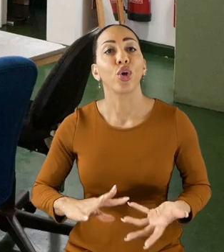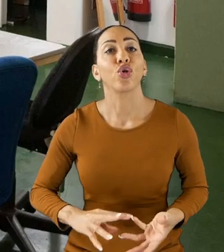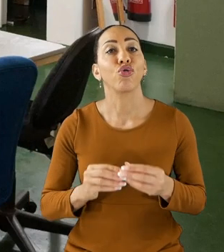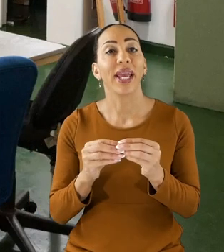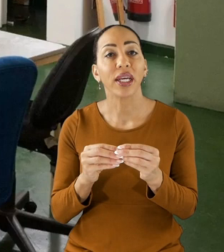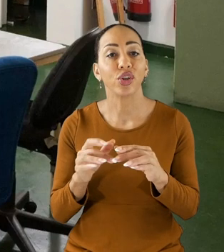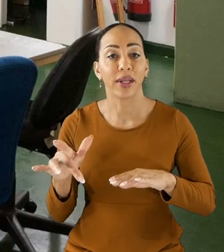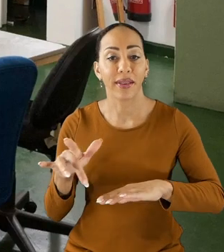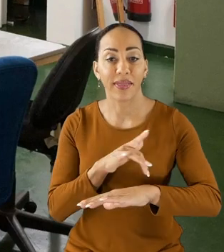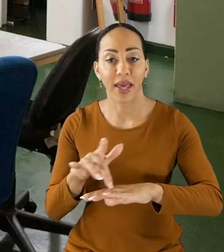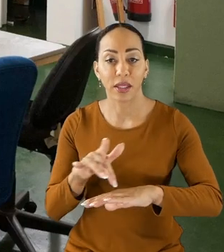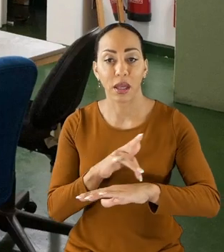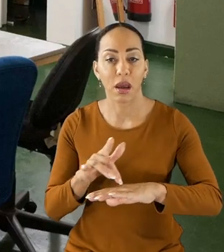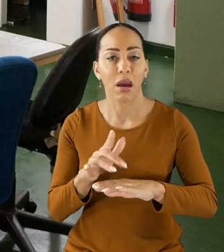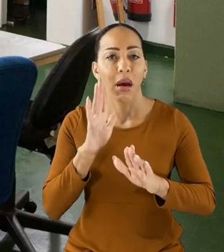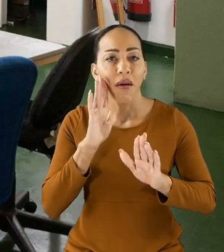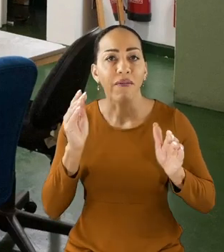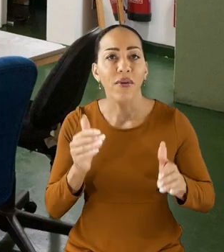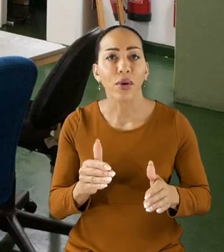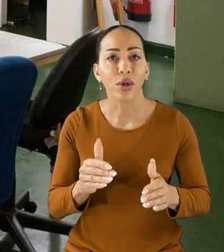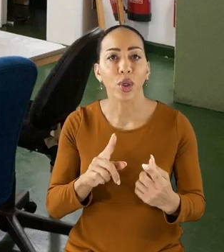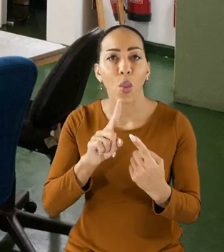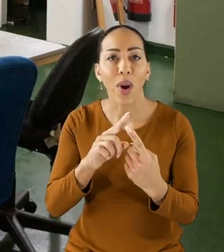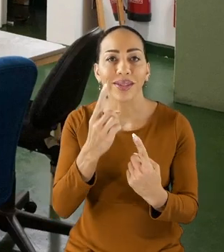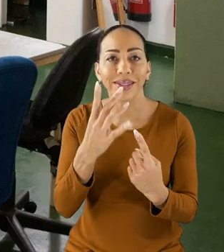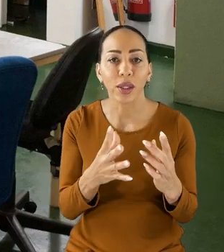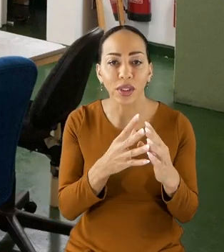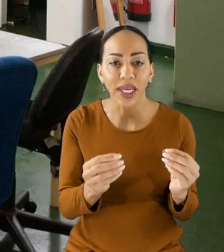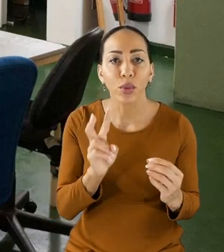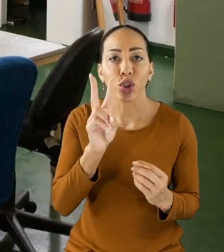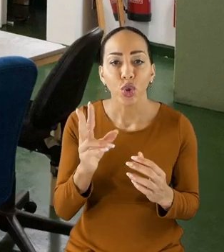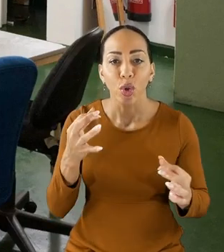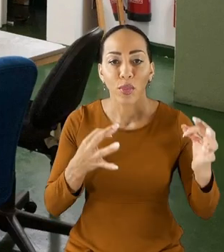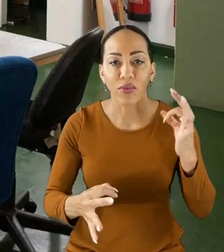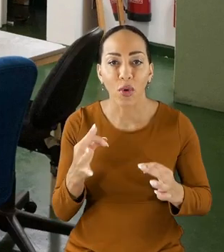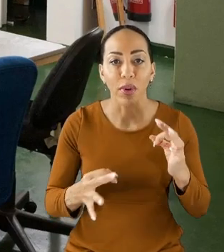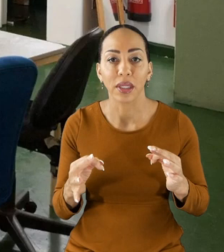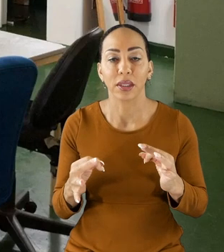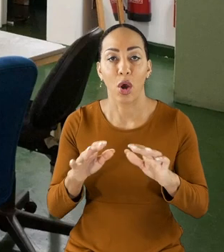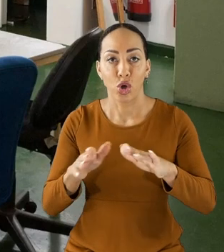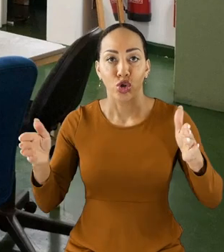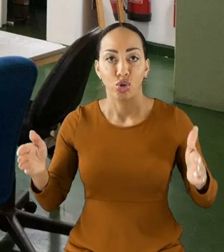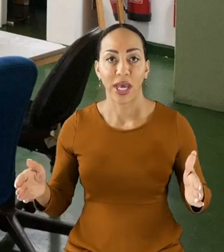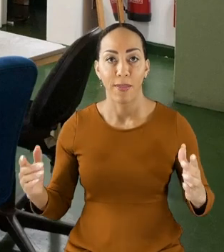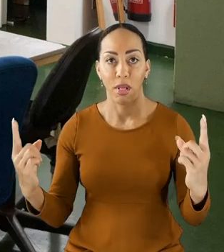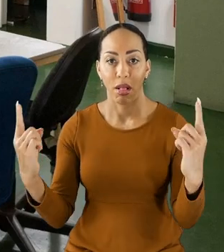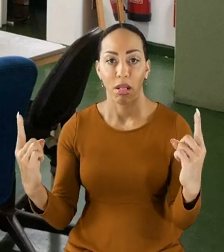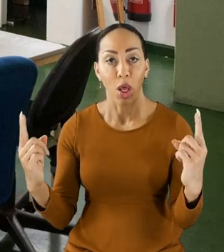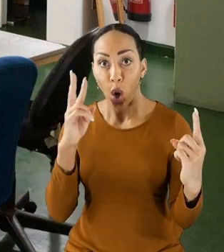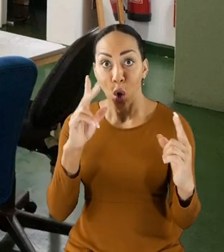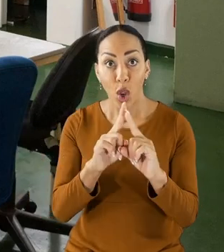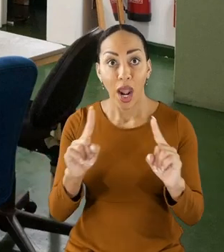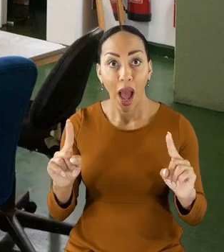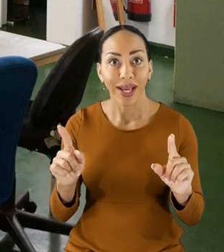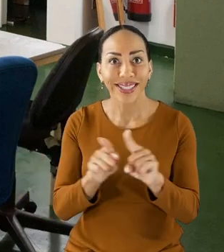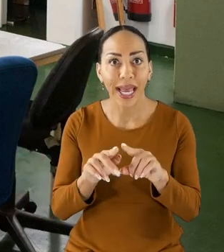So creation theatre concentrated on one single scene with two performers interacting across a small square table. Whilst they